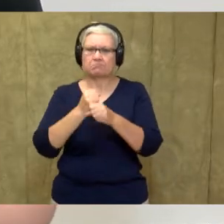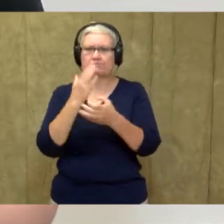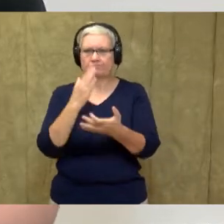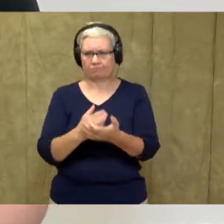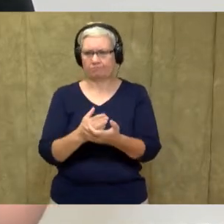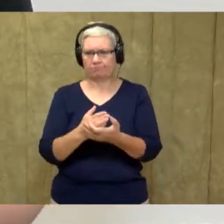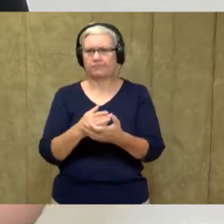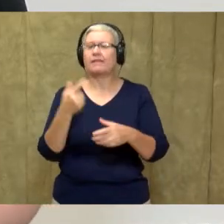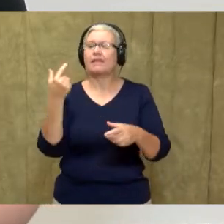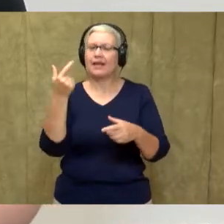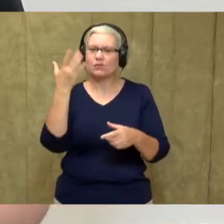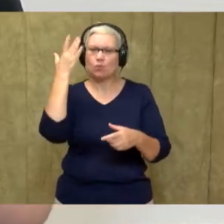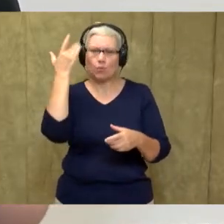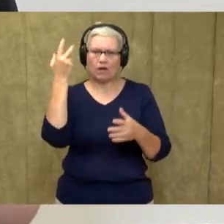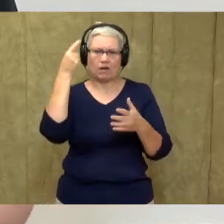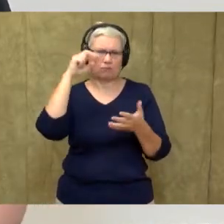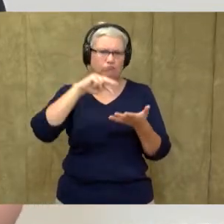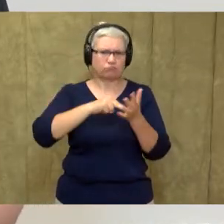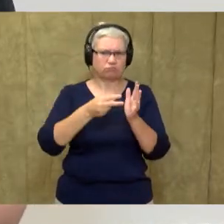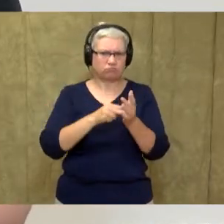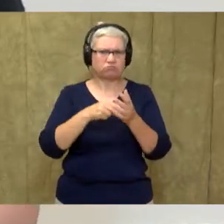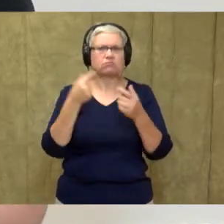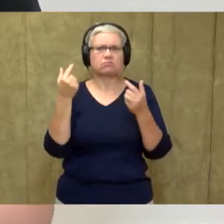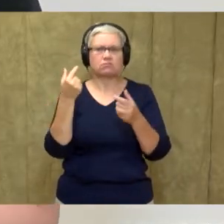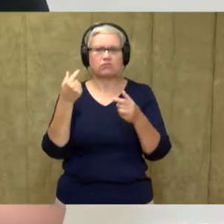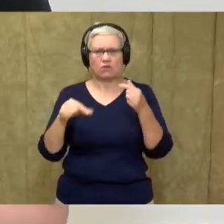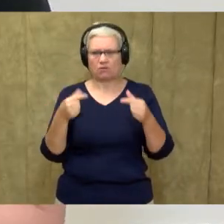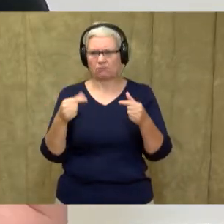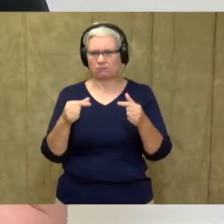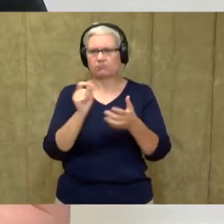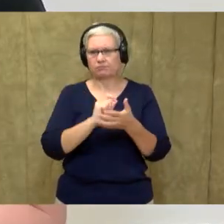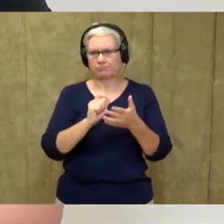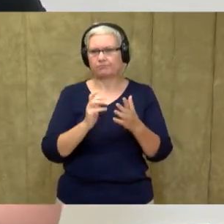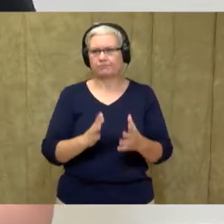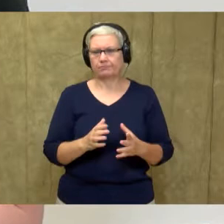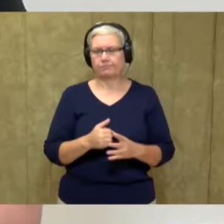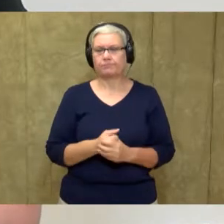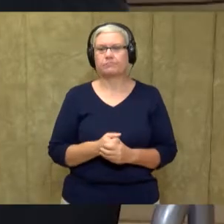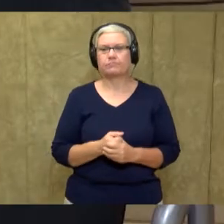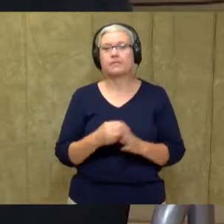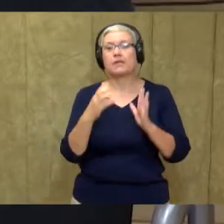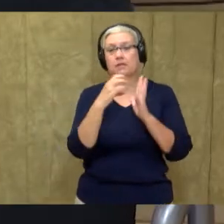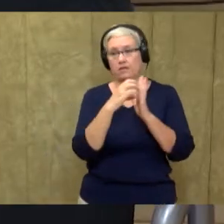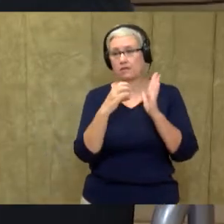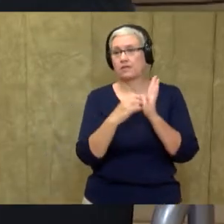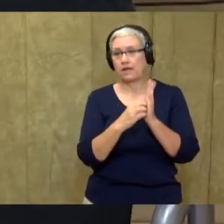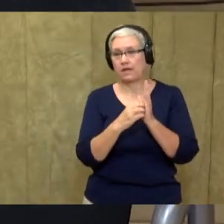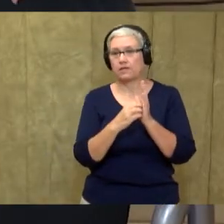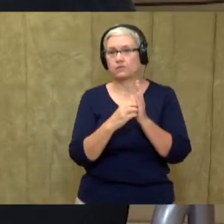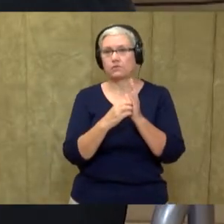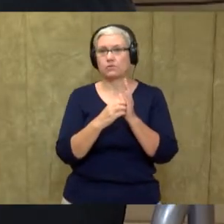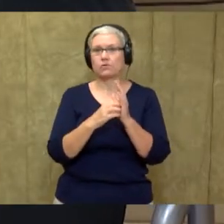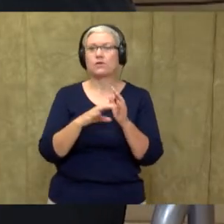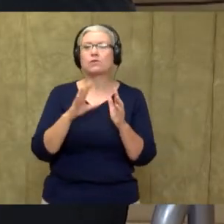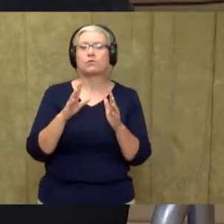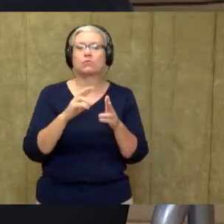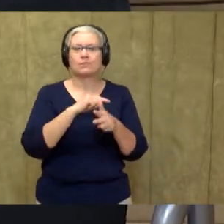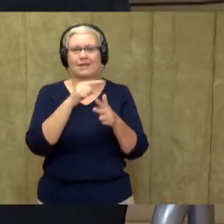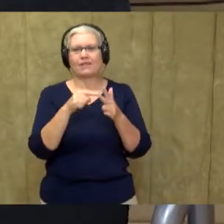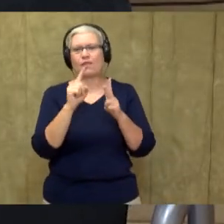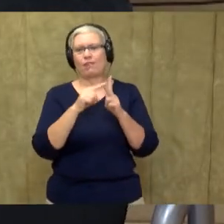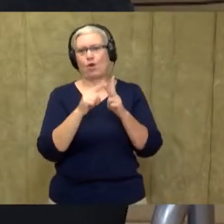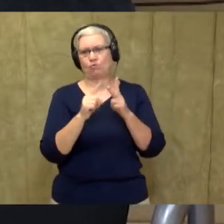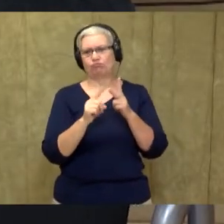writing. And in fact, the text that we're going to look at today deals primarily with this third purpose.